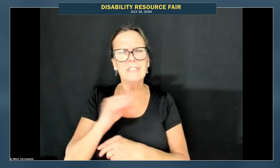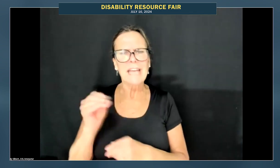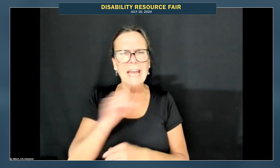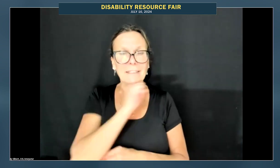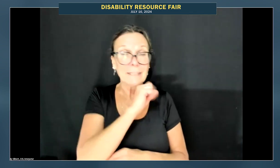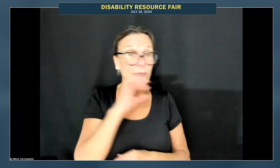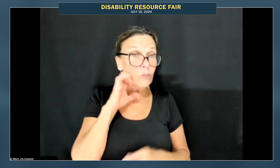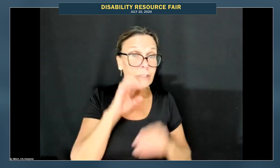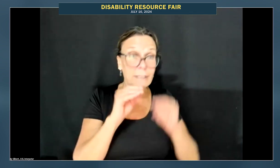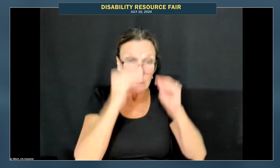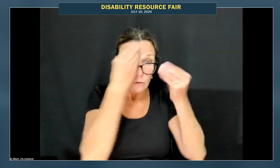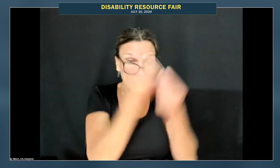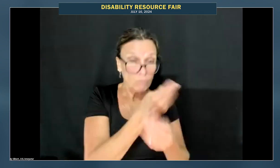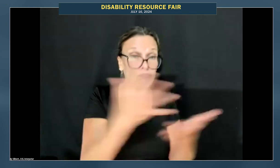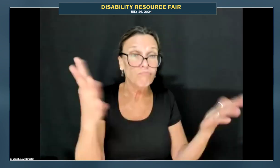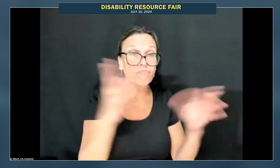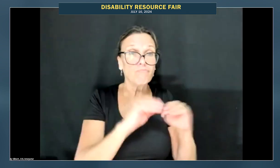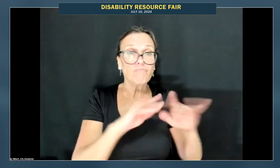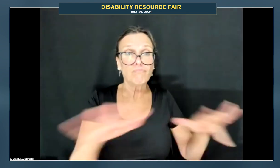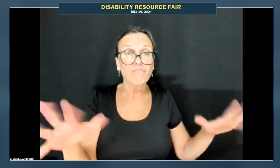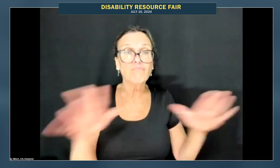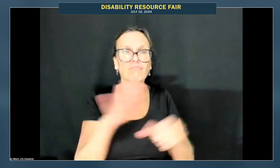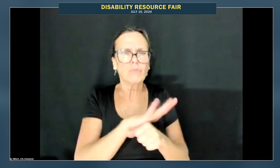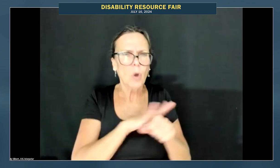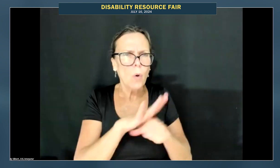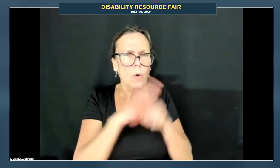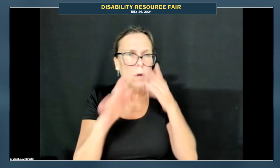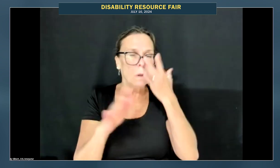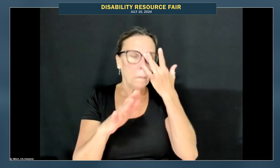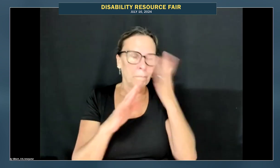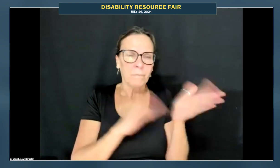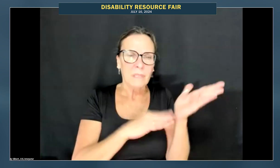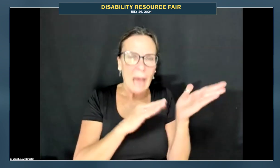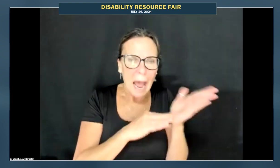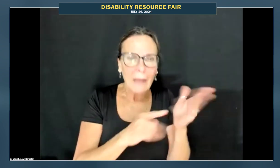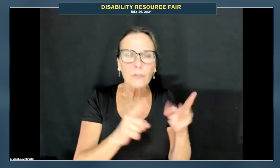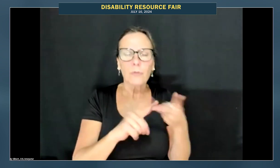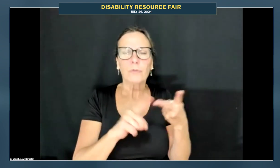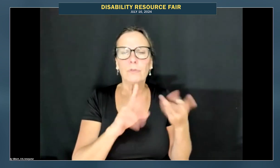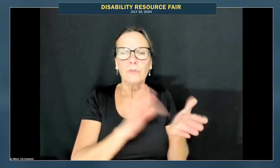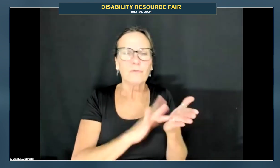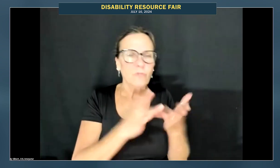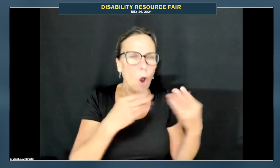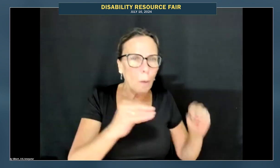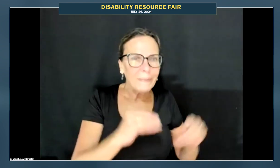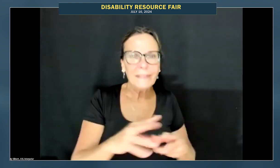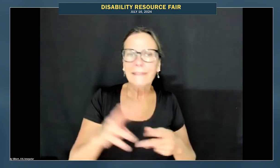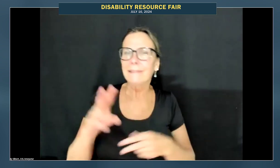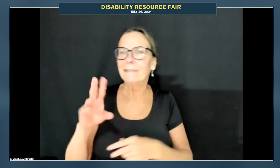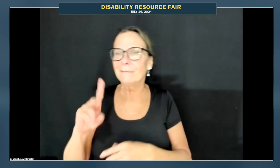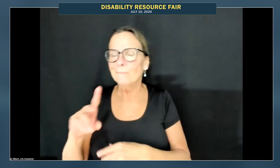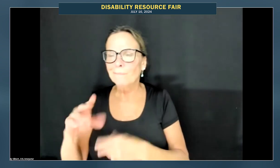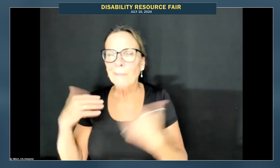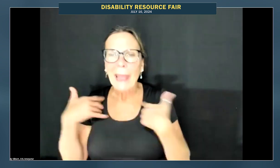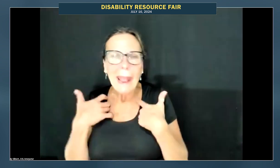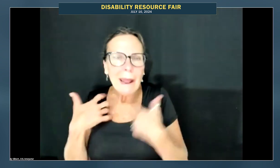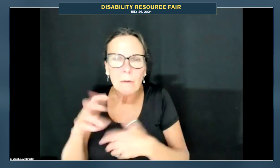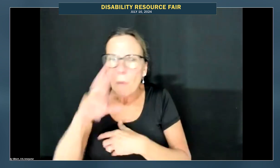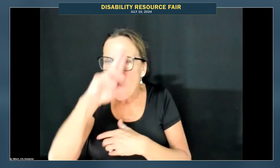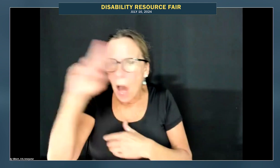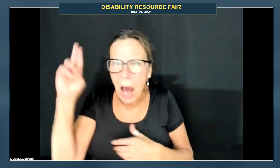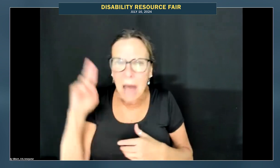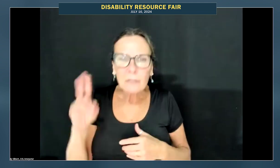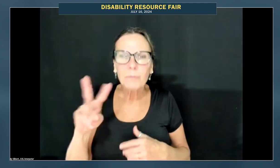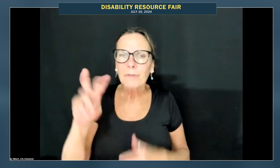out to the local doctors, the local pharmacies, the local veterinary clinics, and students at